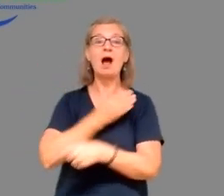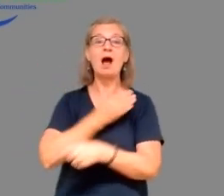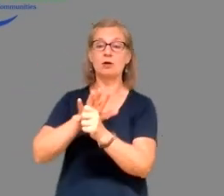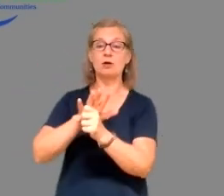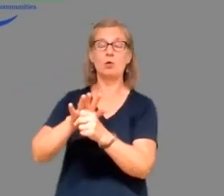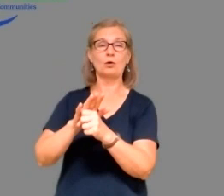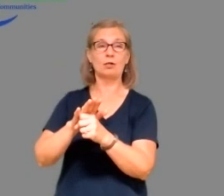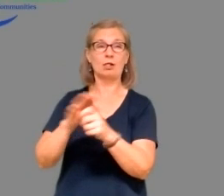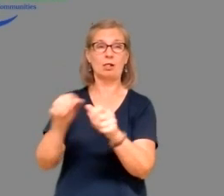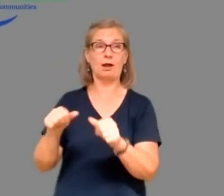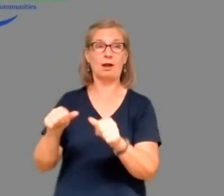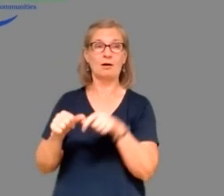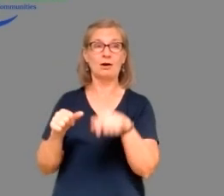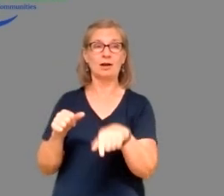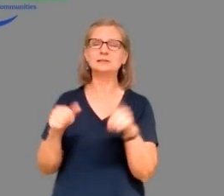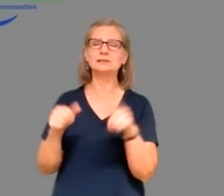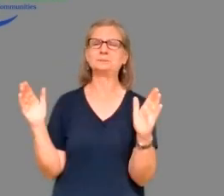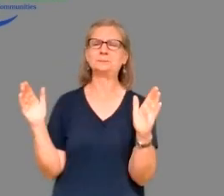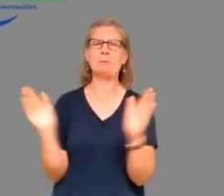and we're just not really willing to